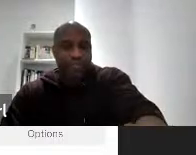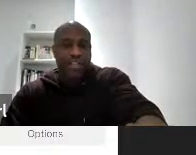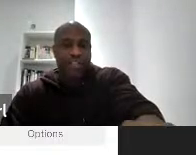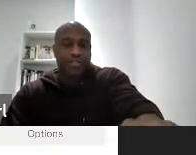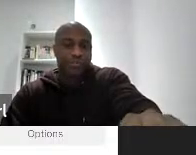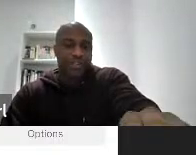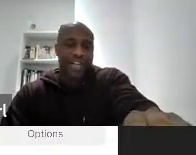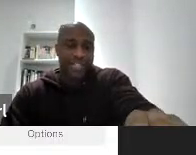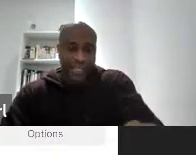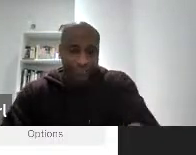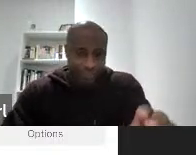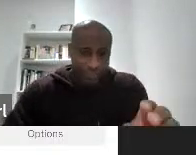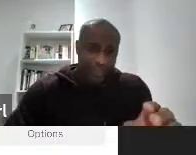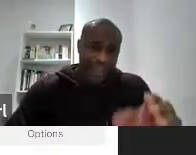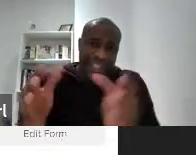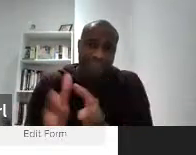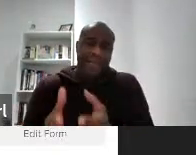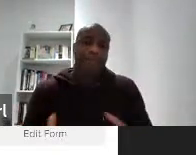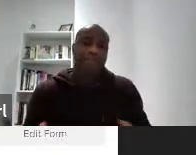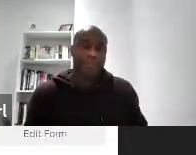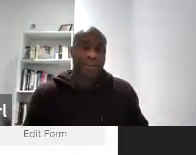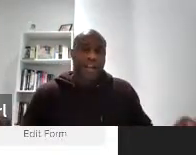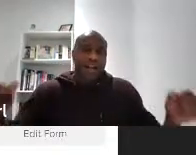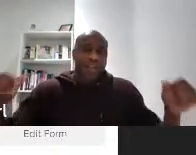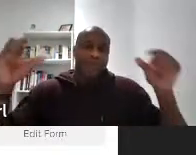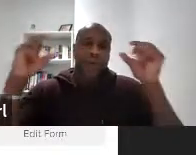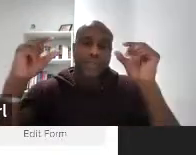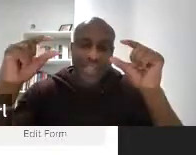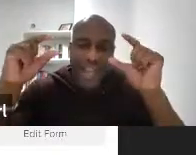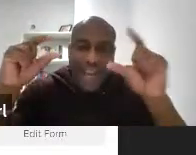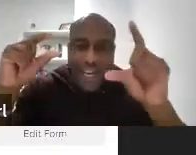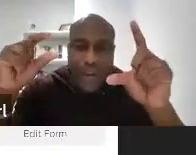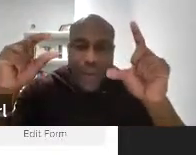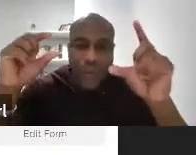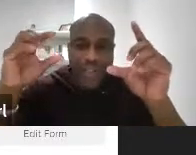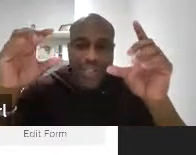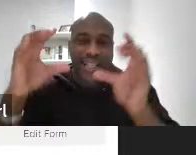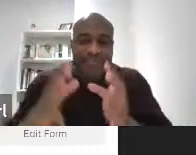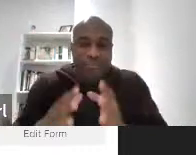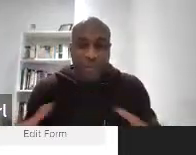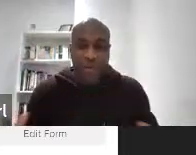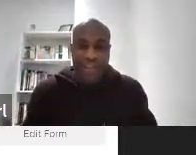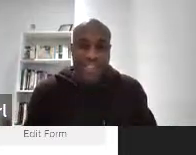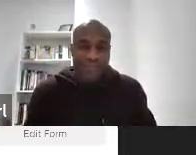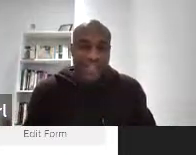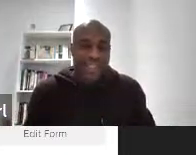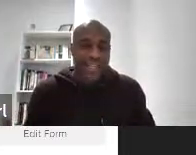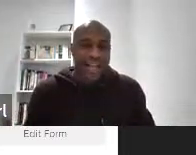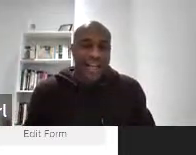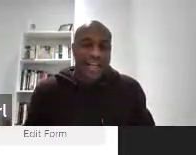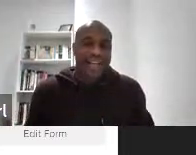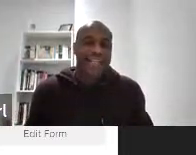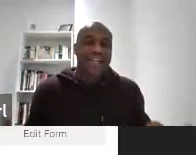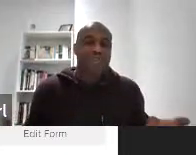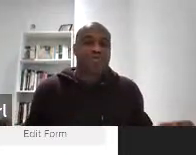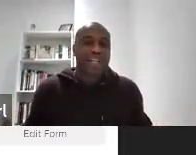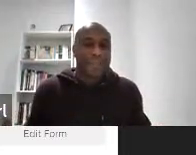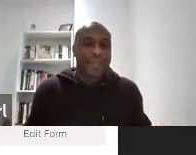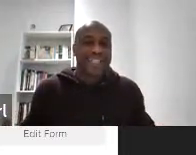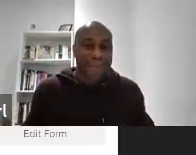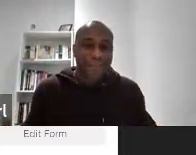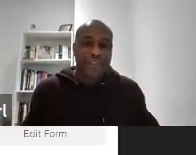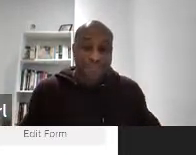it right across all the data. And this is really important because the one takeaway I want you to get from all of this is that it's